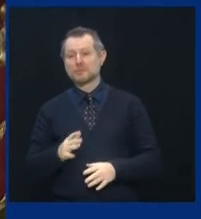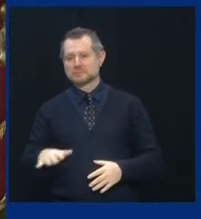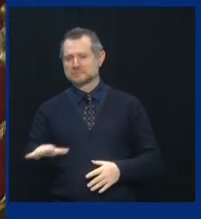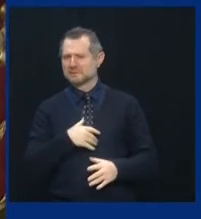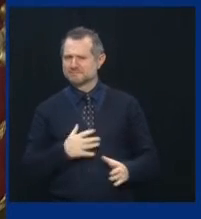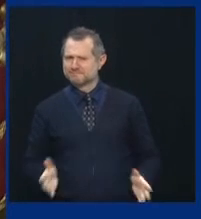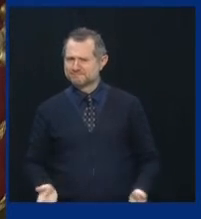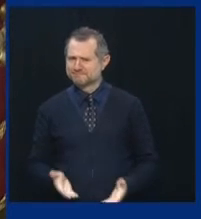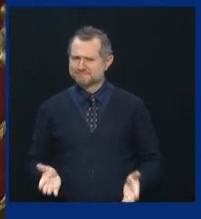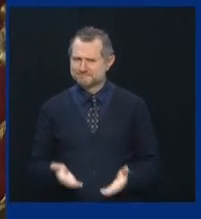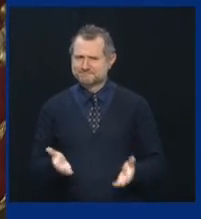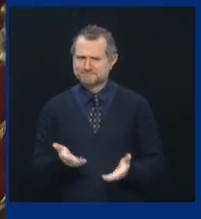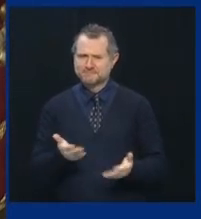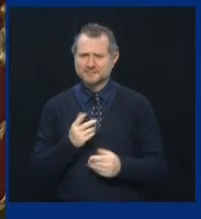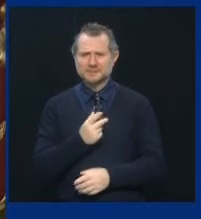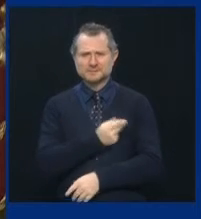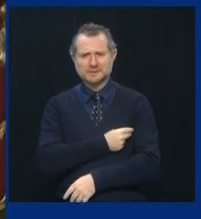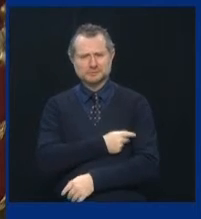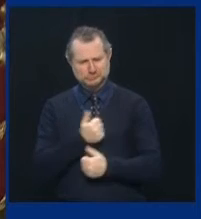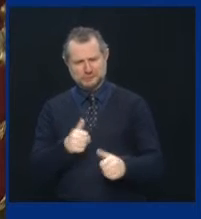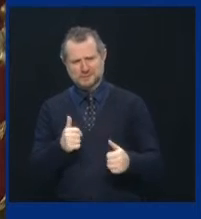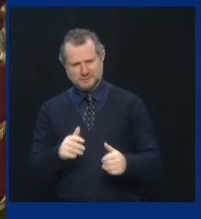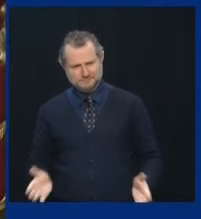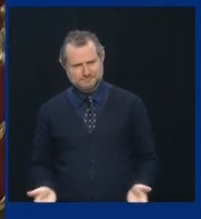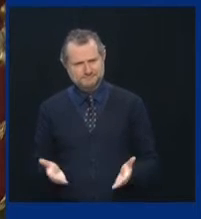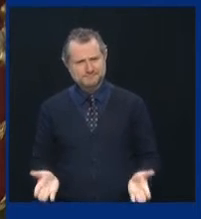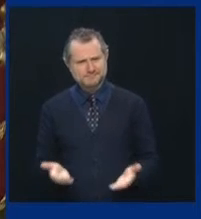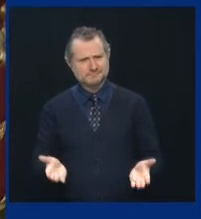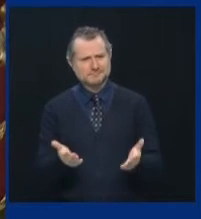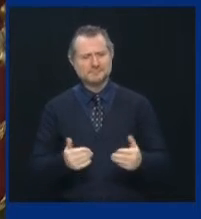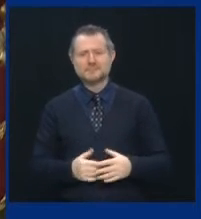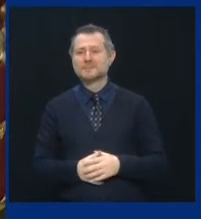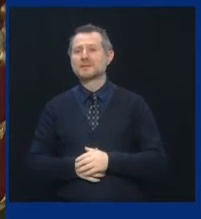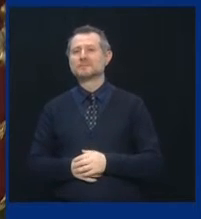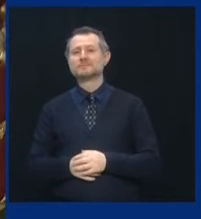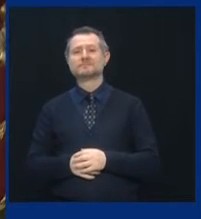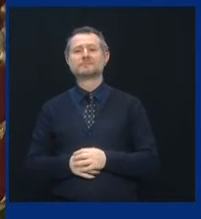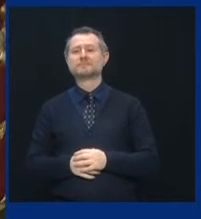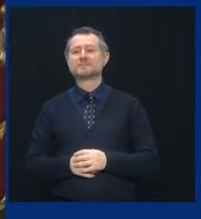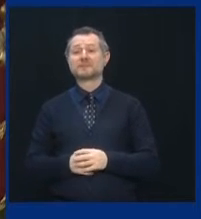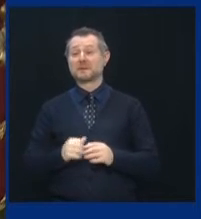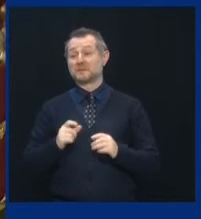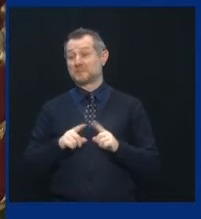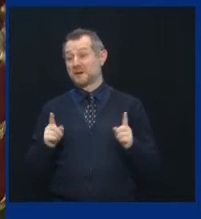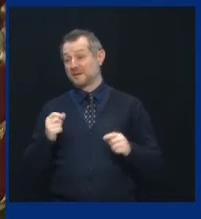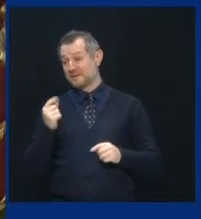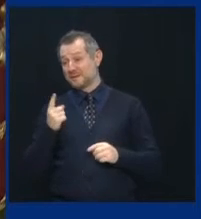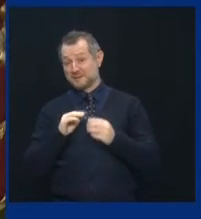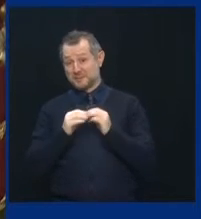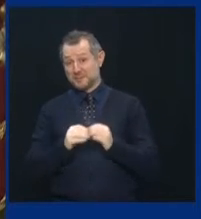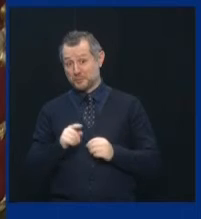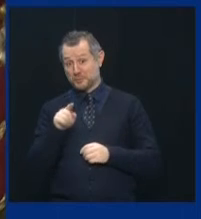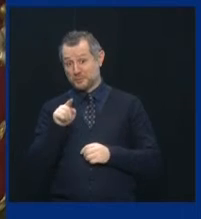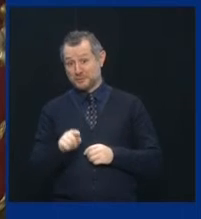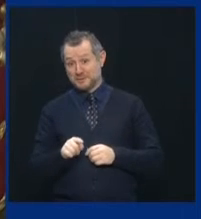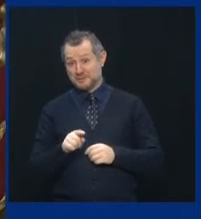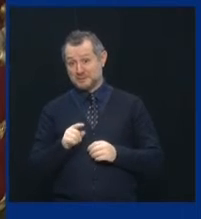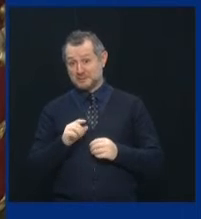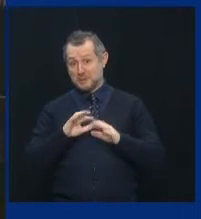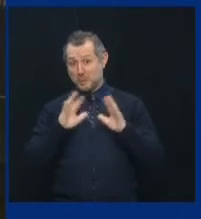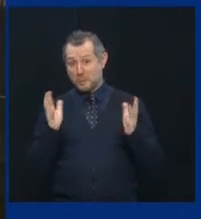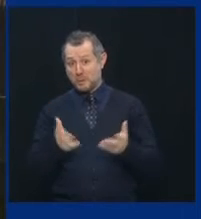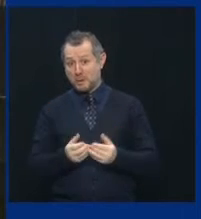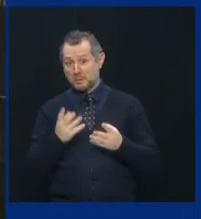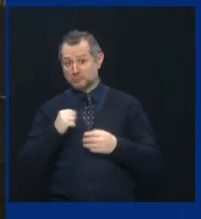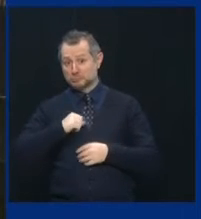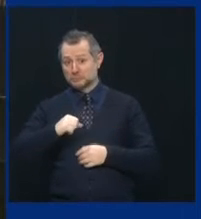they are also pushing to get everyone vaccinated. That's the critical thing to do for them. But I don't have a specific number for the whole healthcare system. Let's Gareth this. I